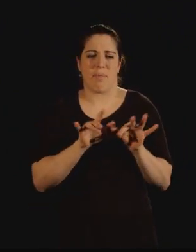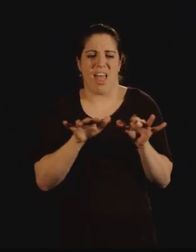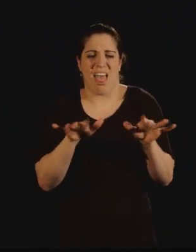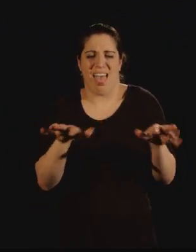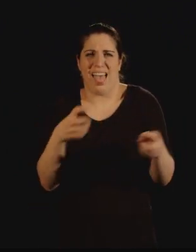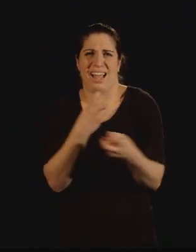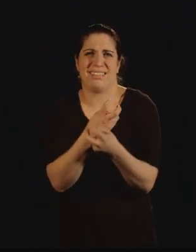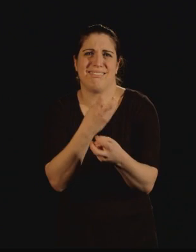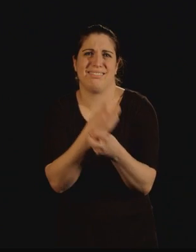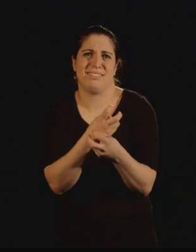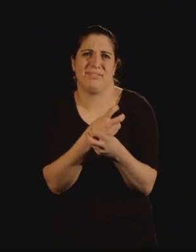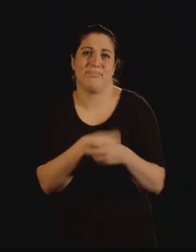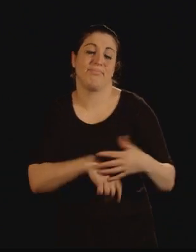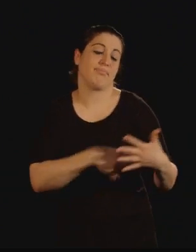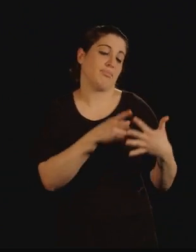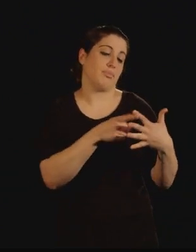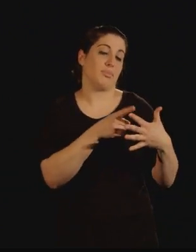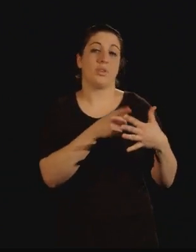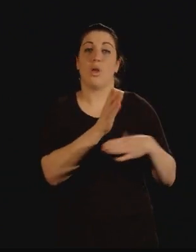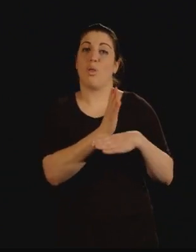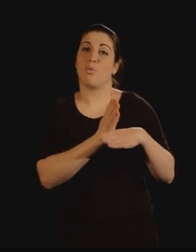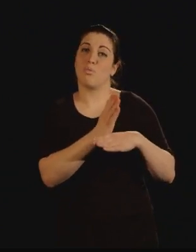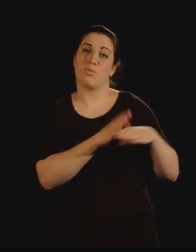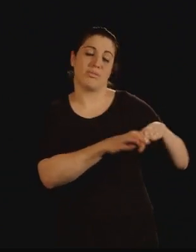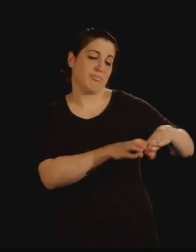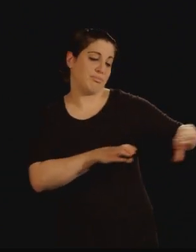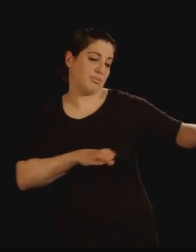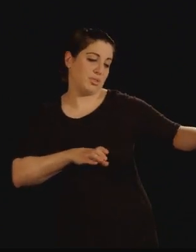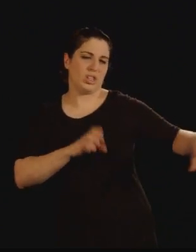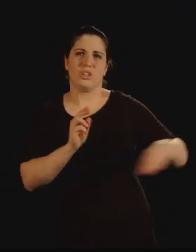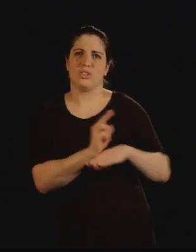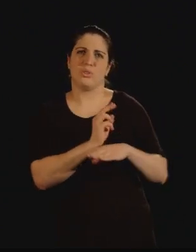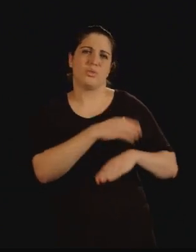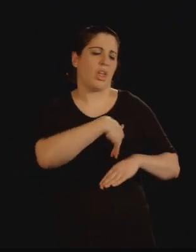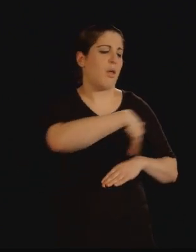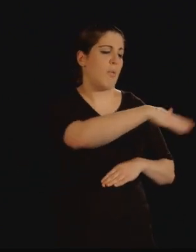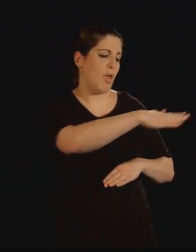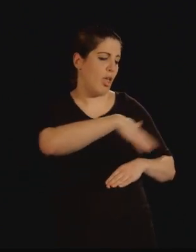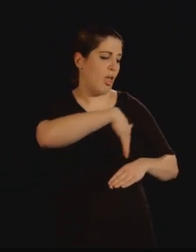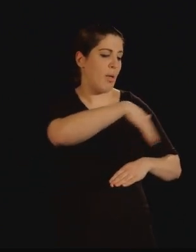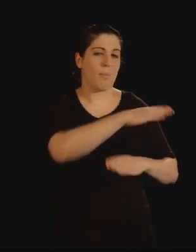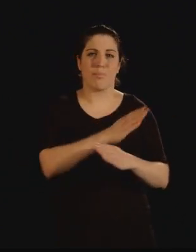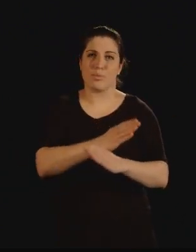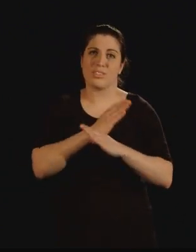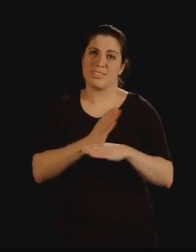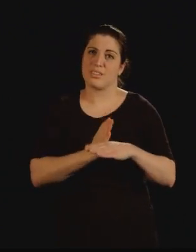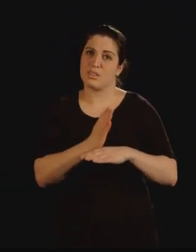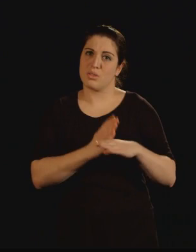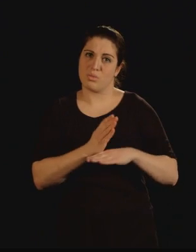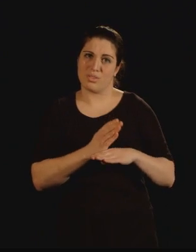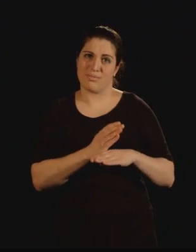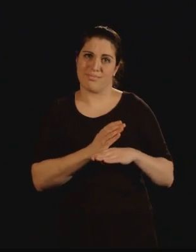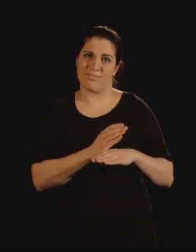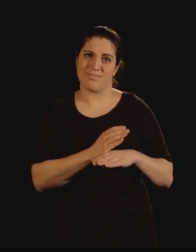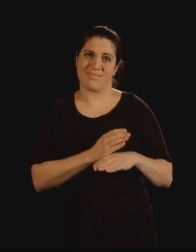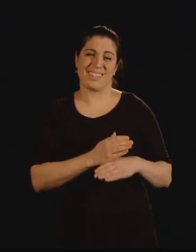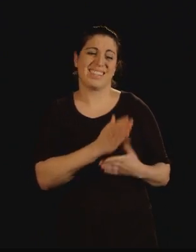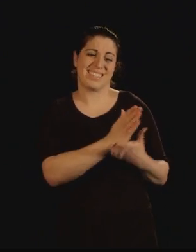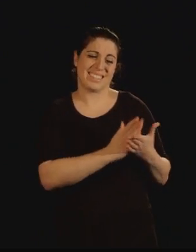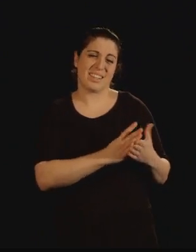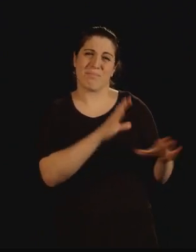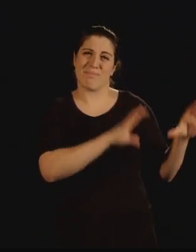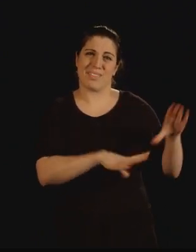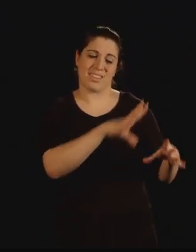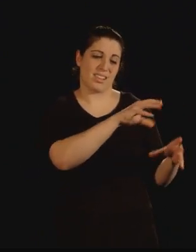additionally, casket manufacturers, they use a spray on varnishes and sealers to coat the wood coffins. Some of the chemicals used, they're among